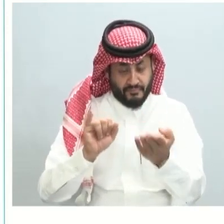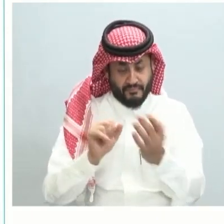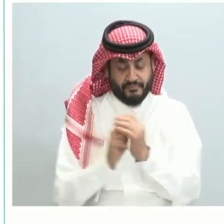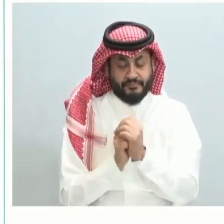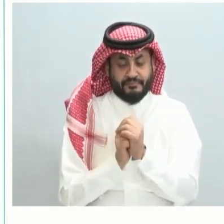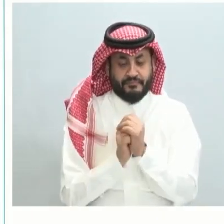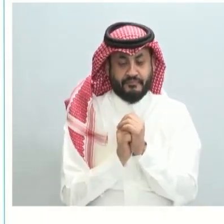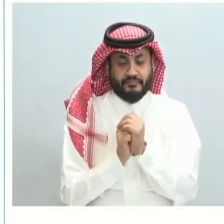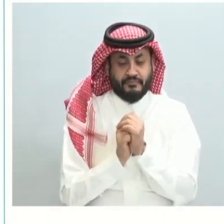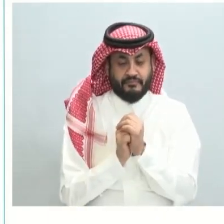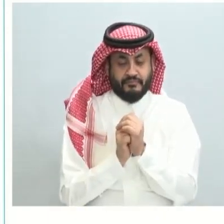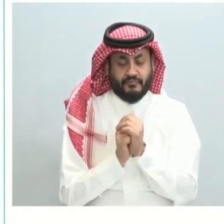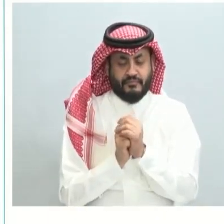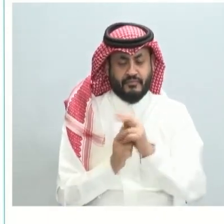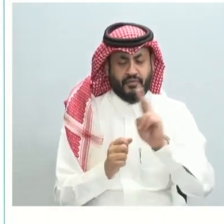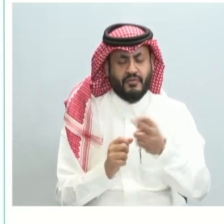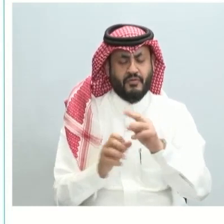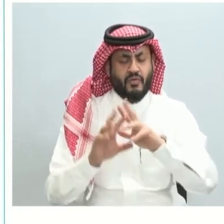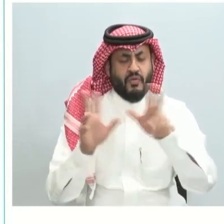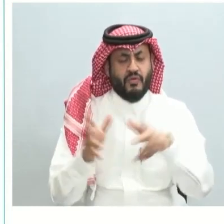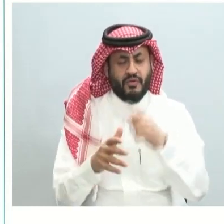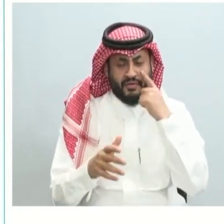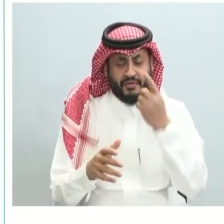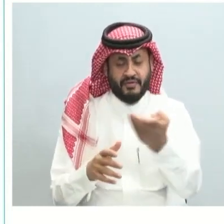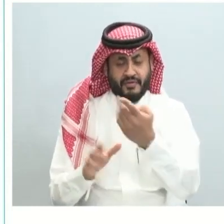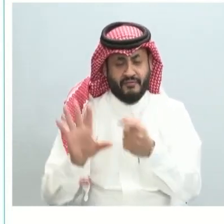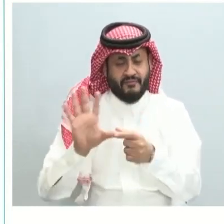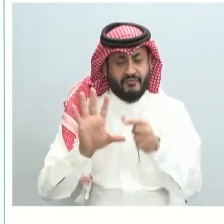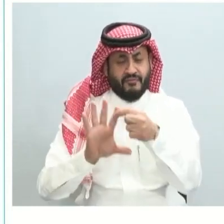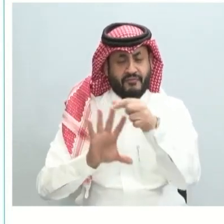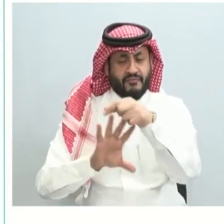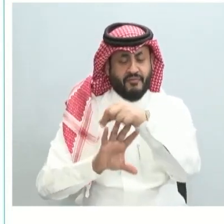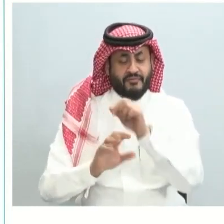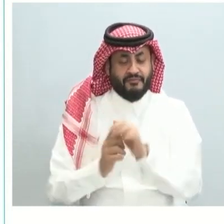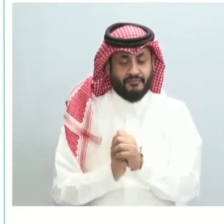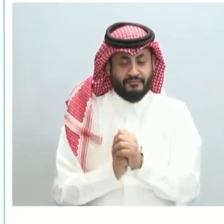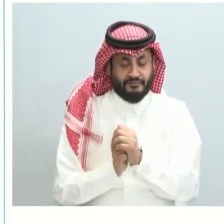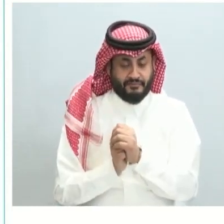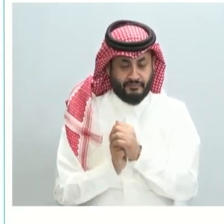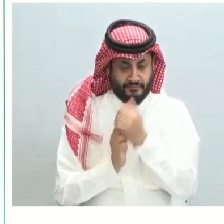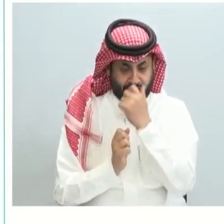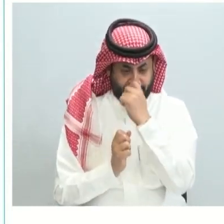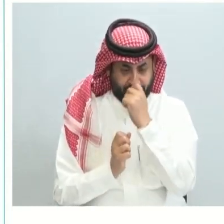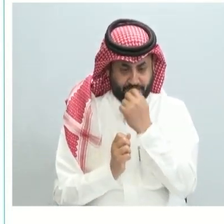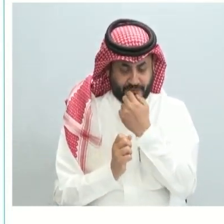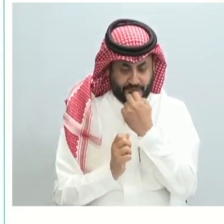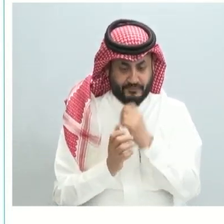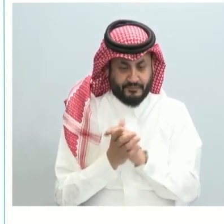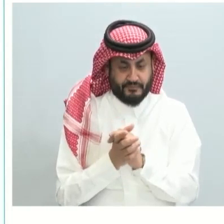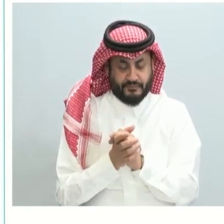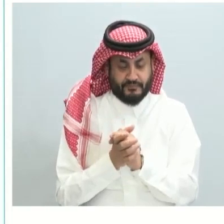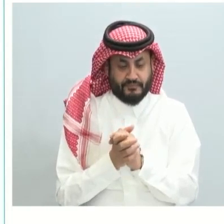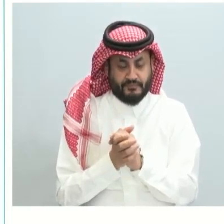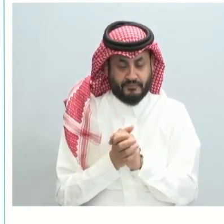to color all the vowels that you can see in this story, and you can do the same with the